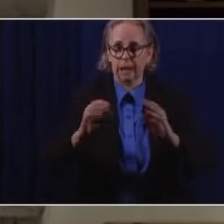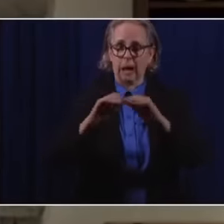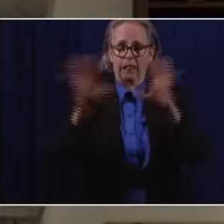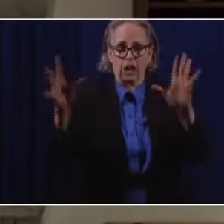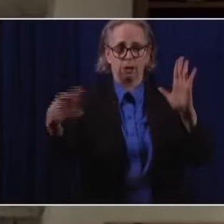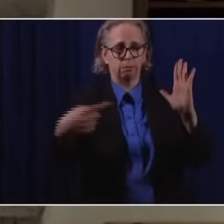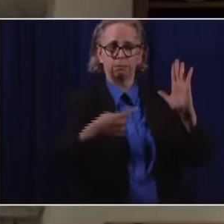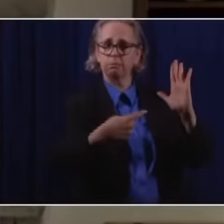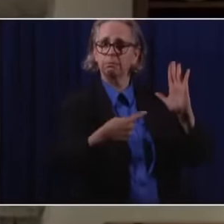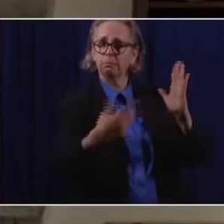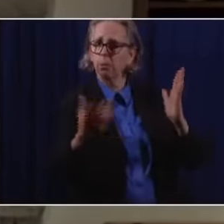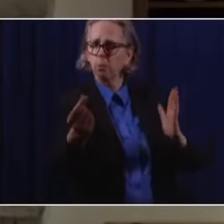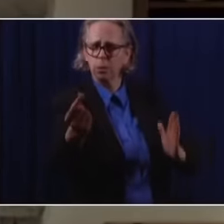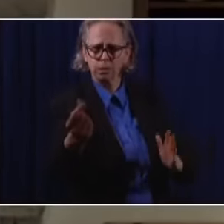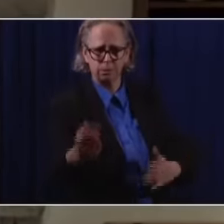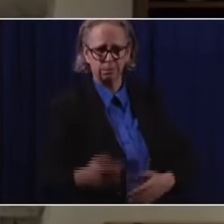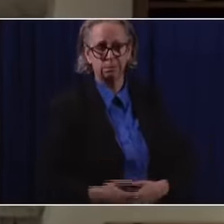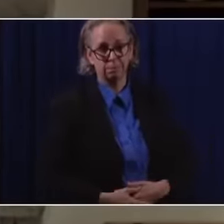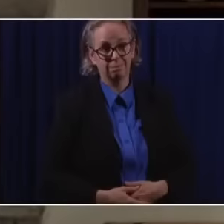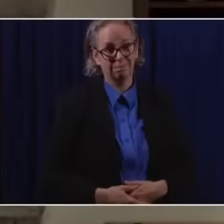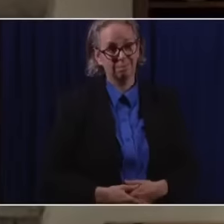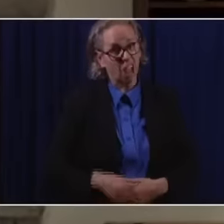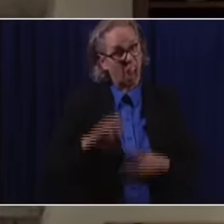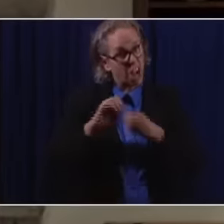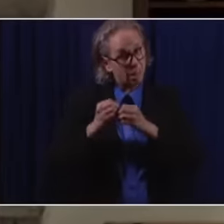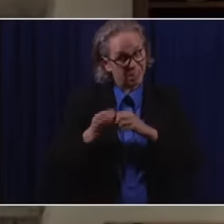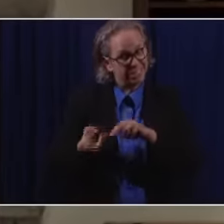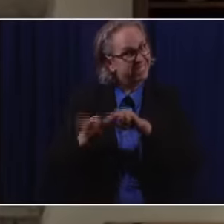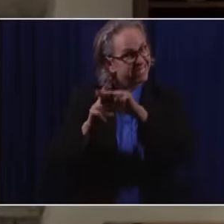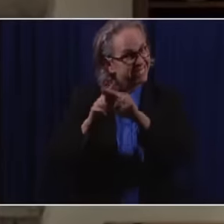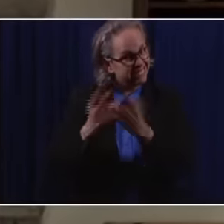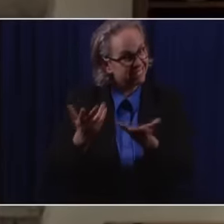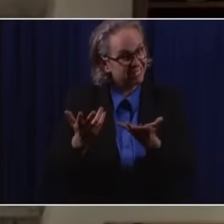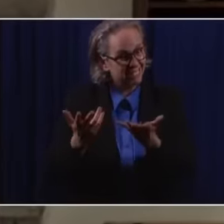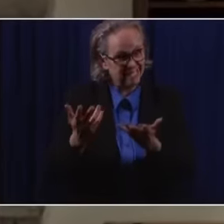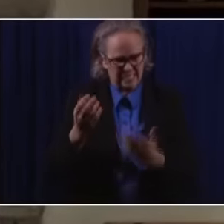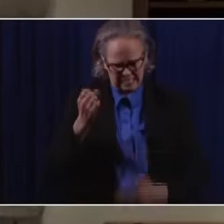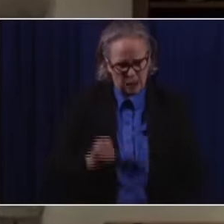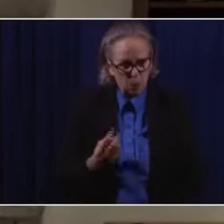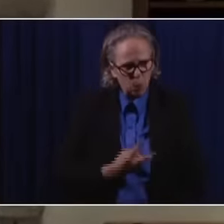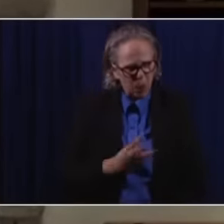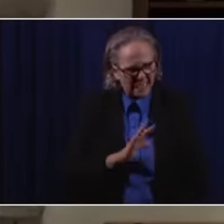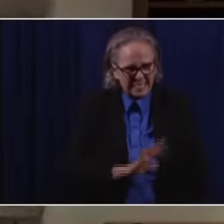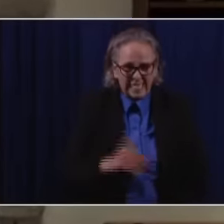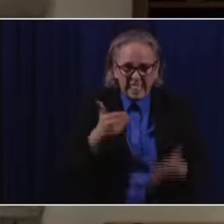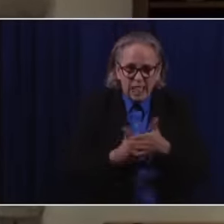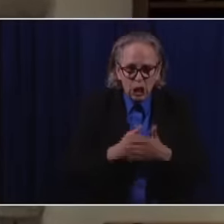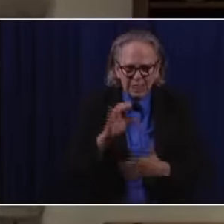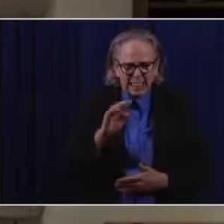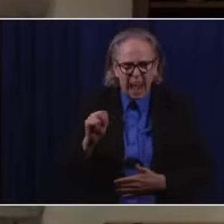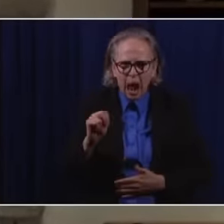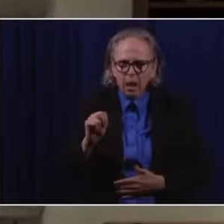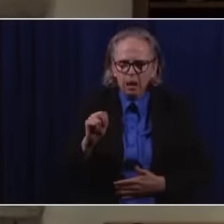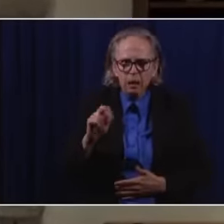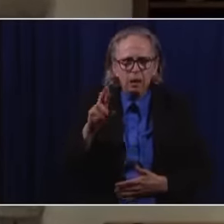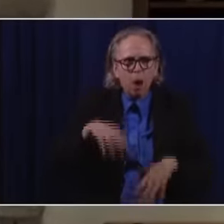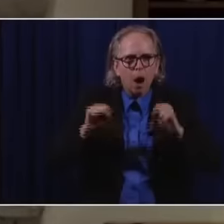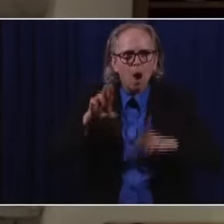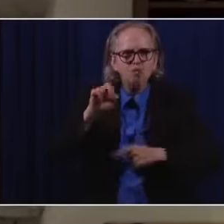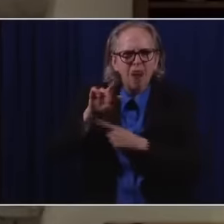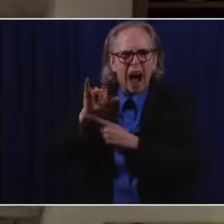cases are up dramatically. They're dramatically up in Southwest Ohio, where you would assume most of the people will be coming